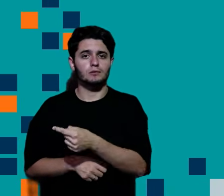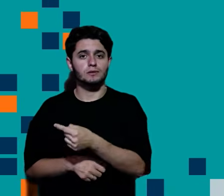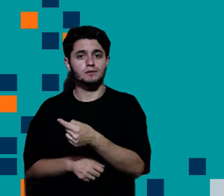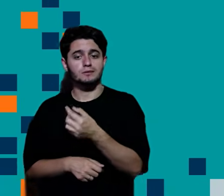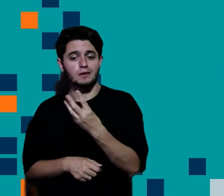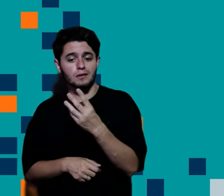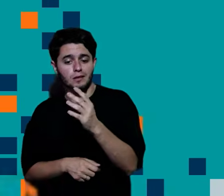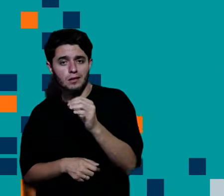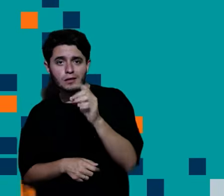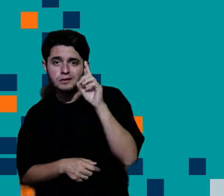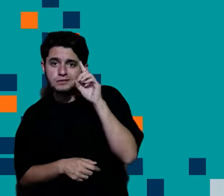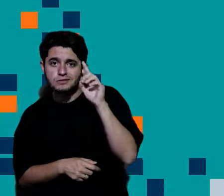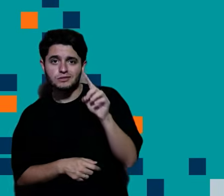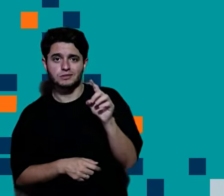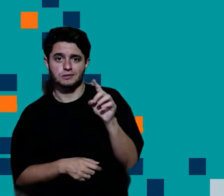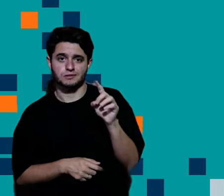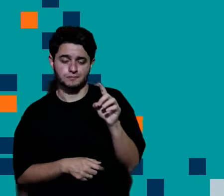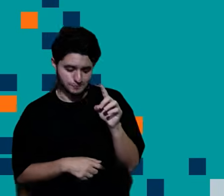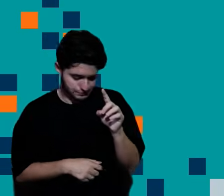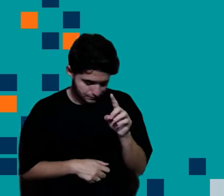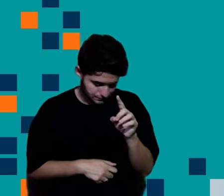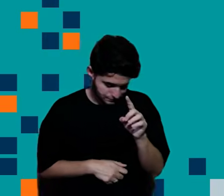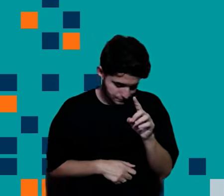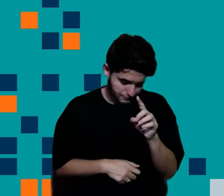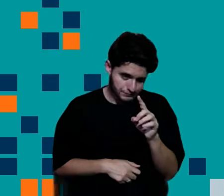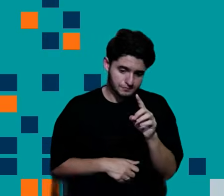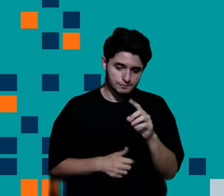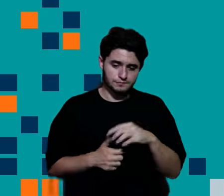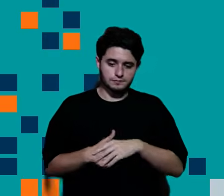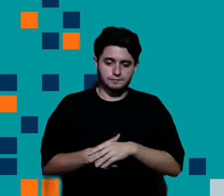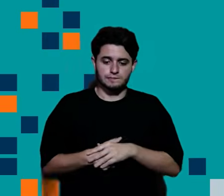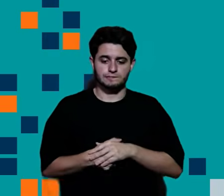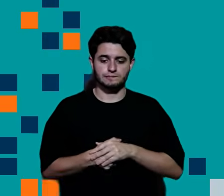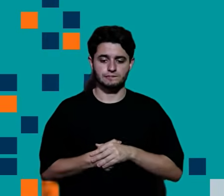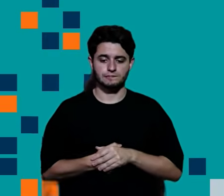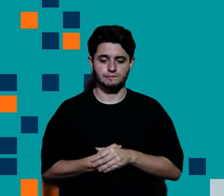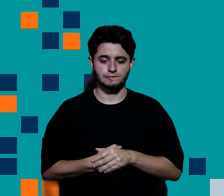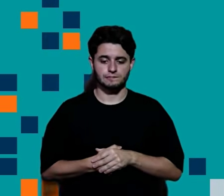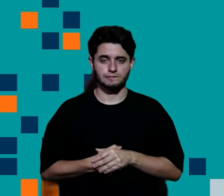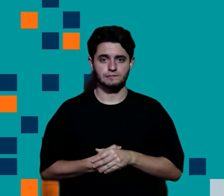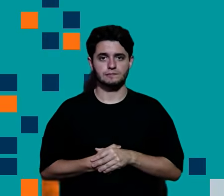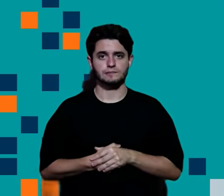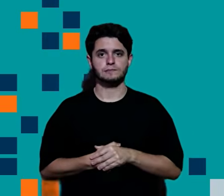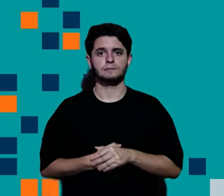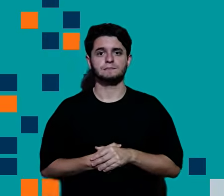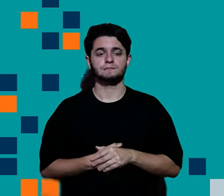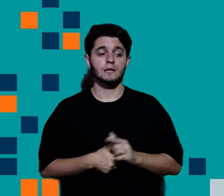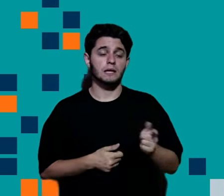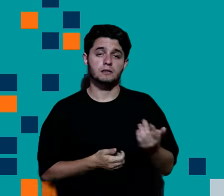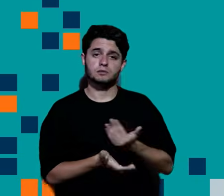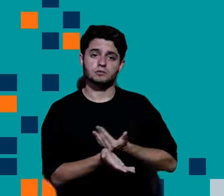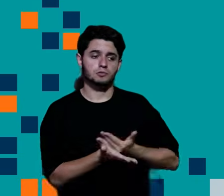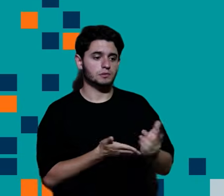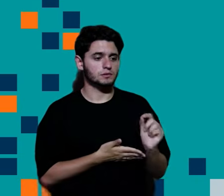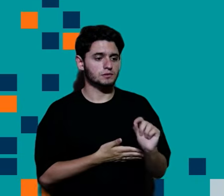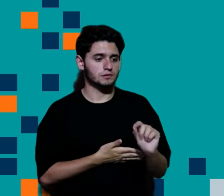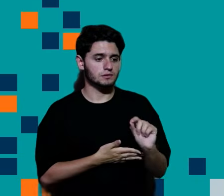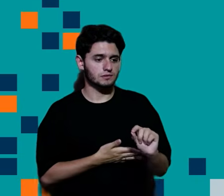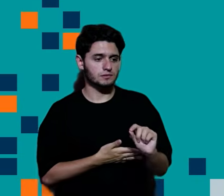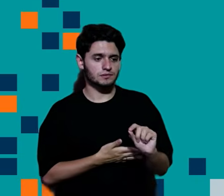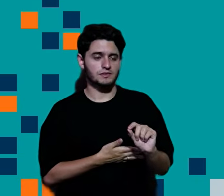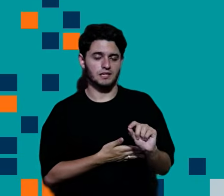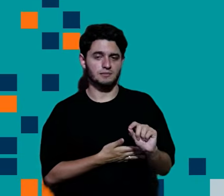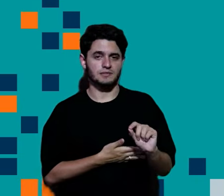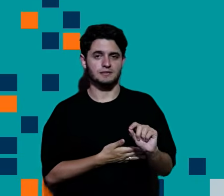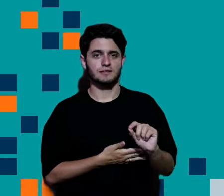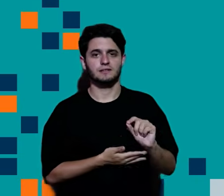days. The synapses, which are the important connections with the neurons, they begin to fade